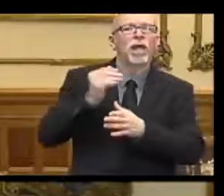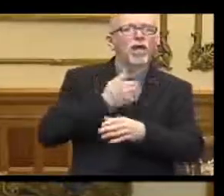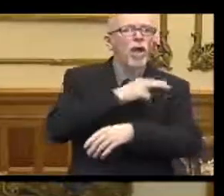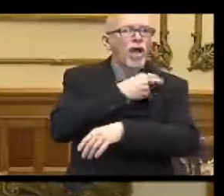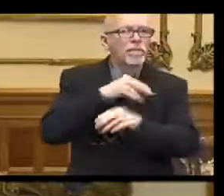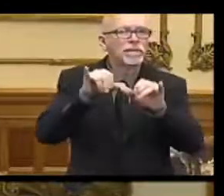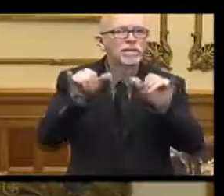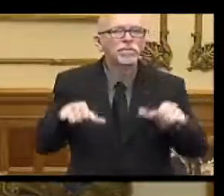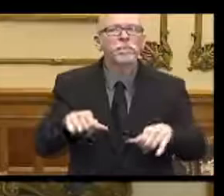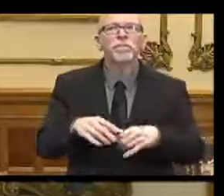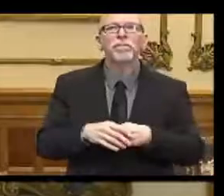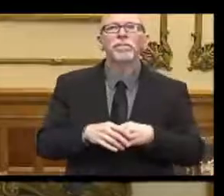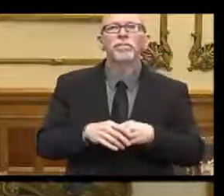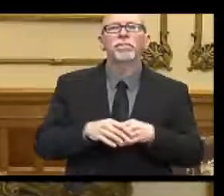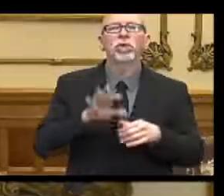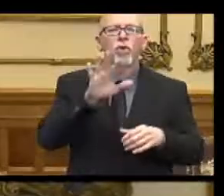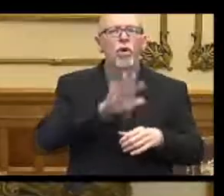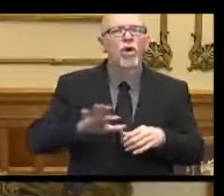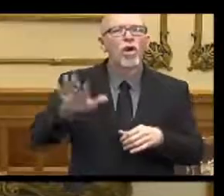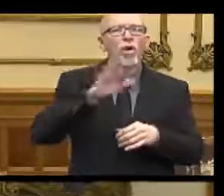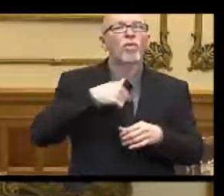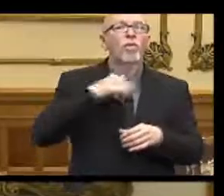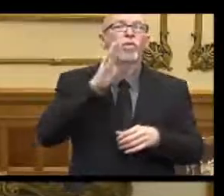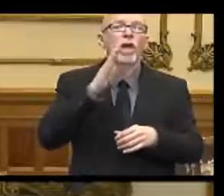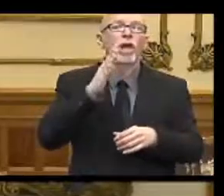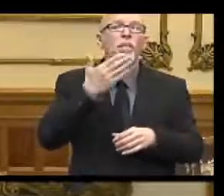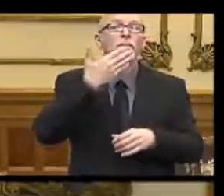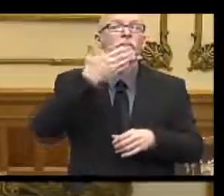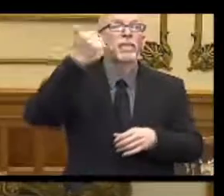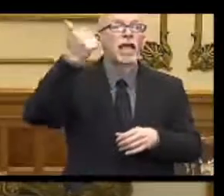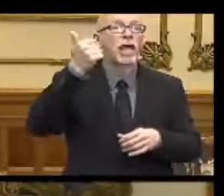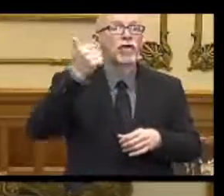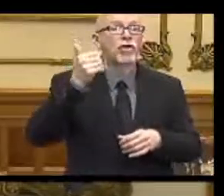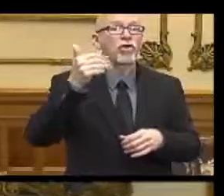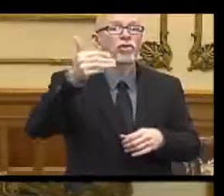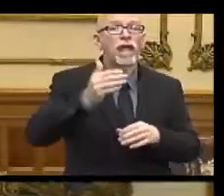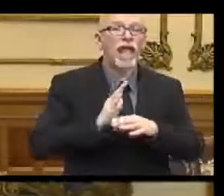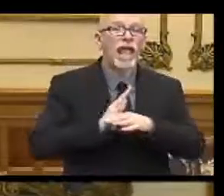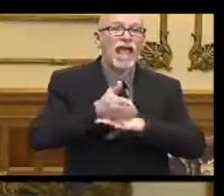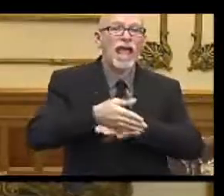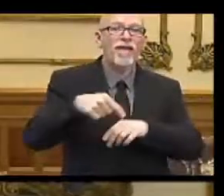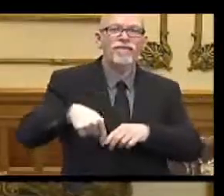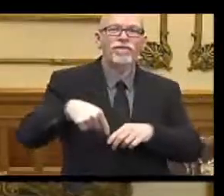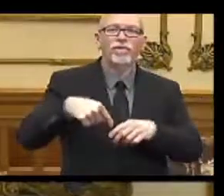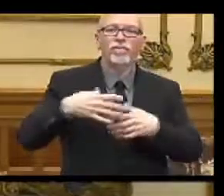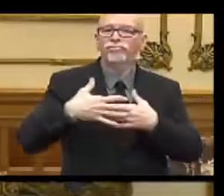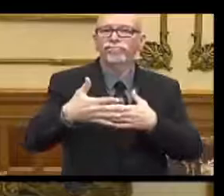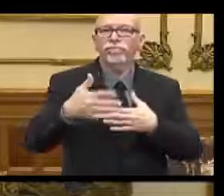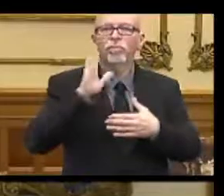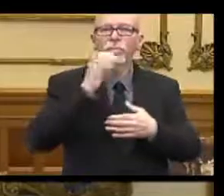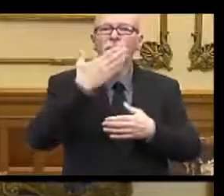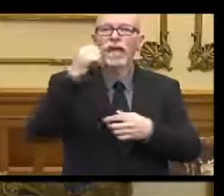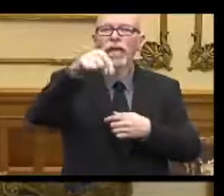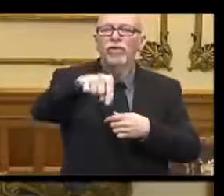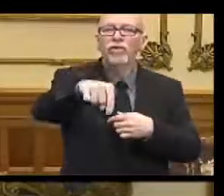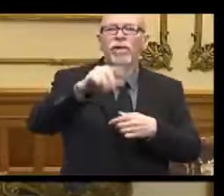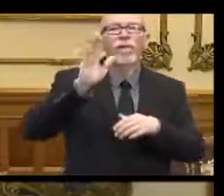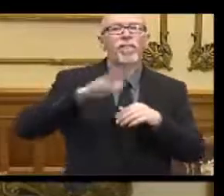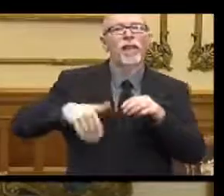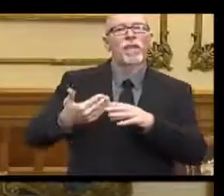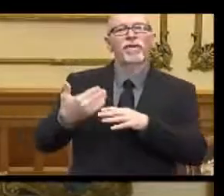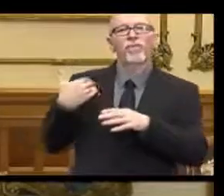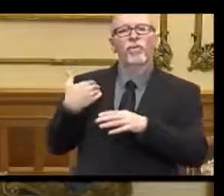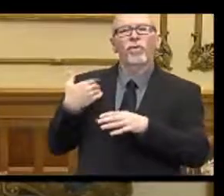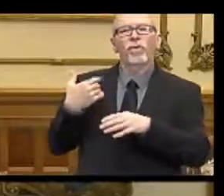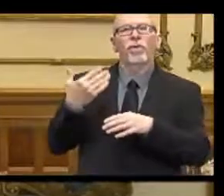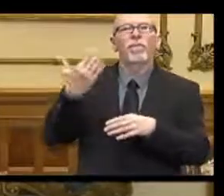hospital system, we're going to be in a much better place after this ordeal than we were before